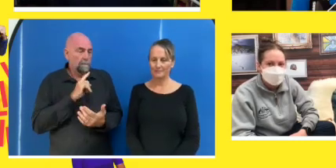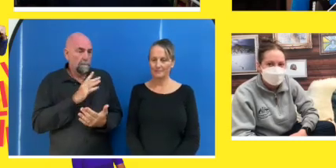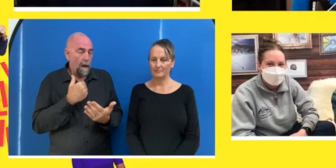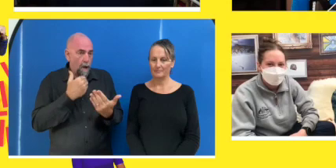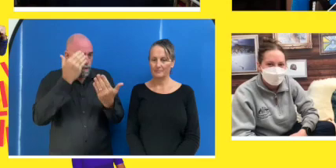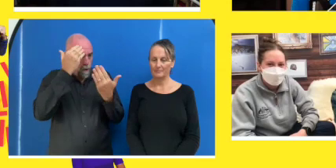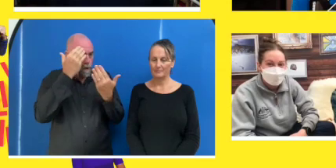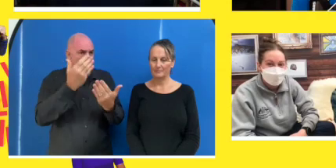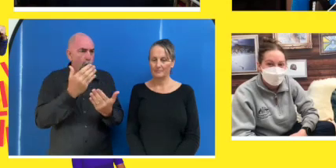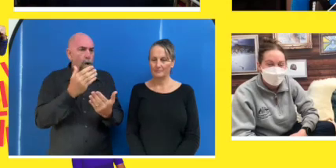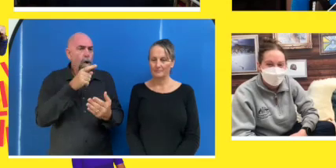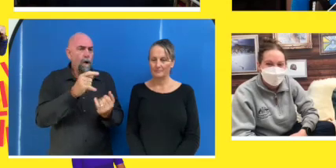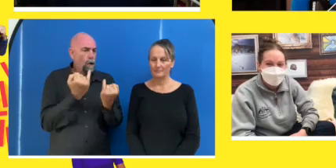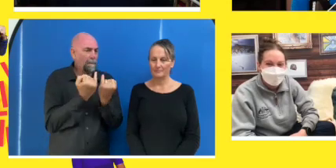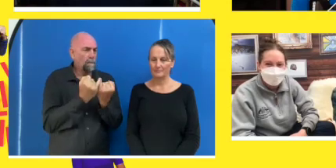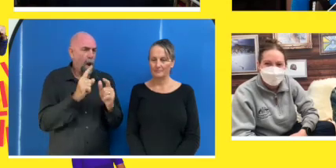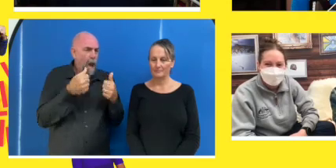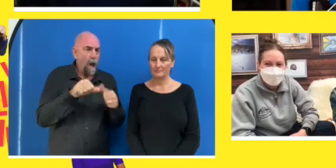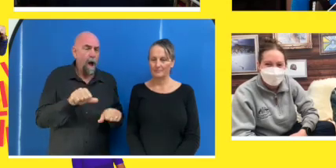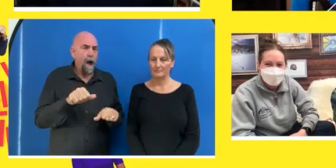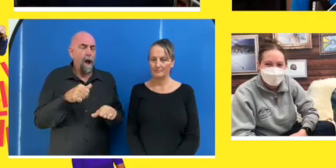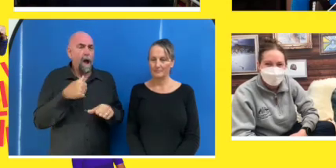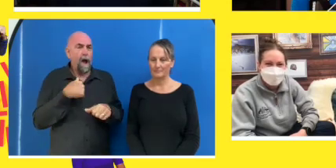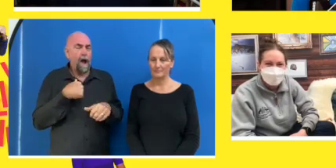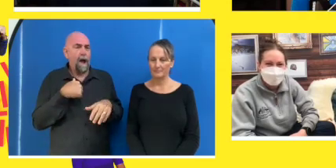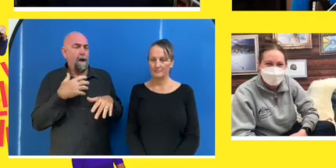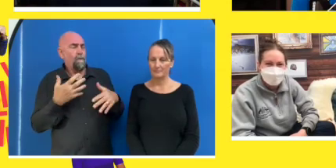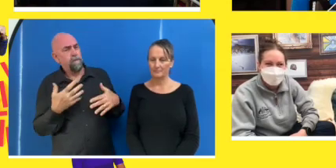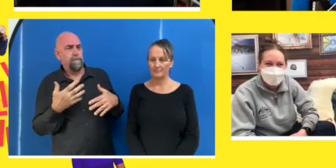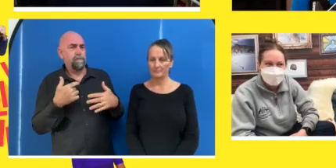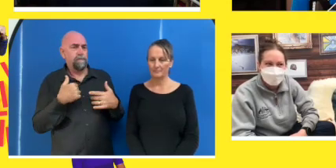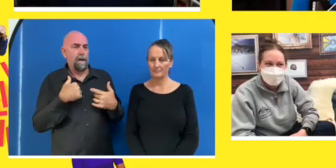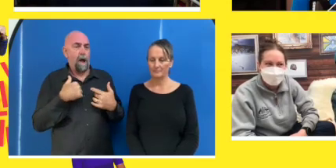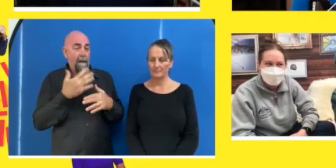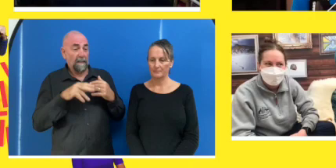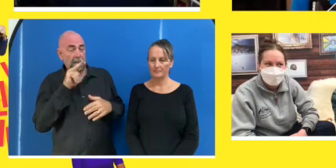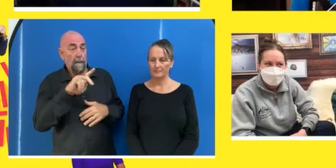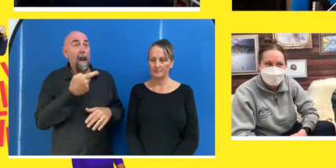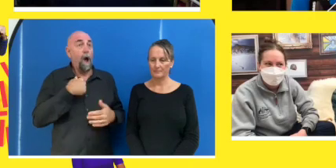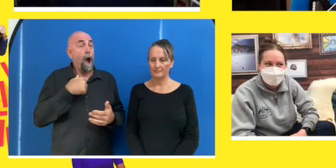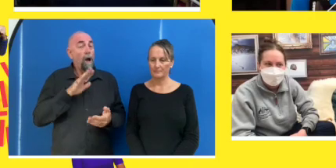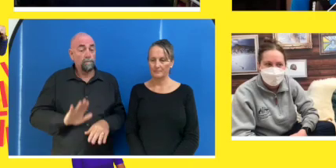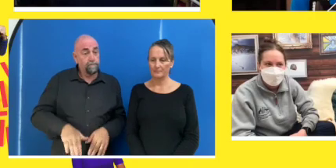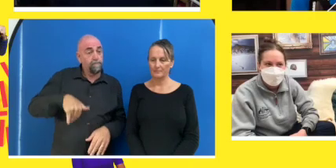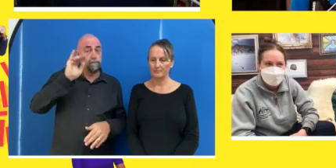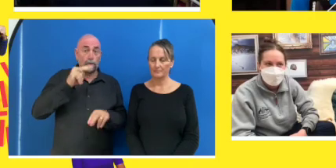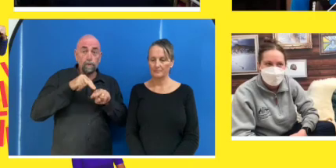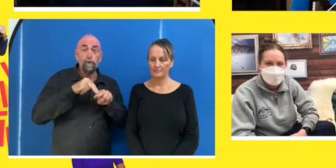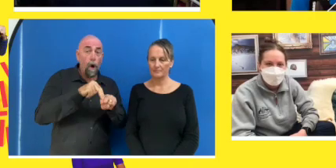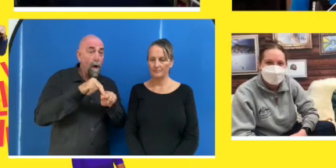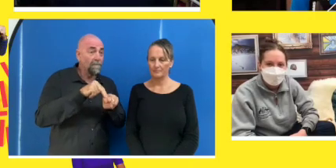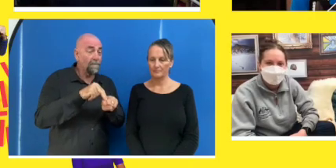an absolute champ every day. And I guess when I go to a B1 ski racer,